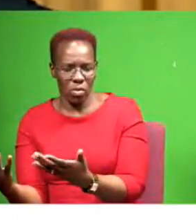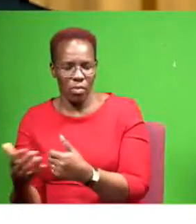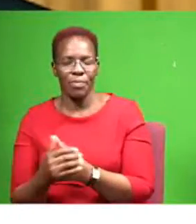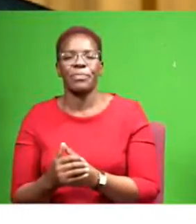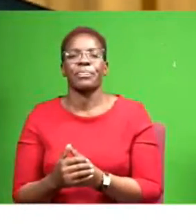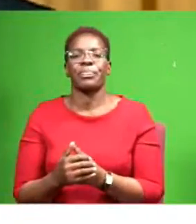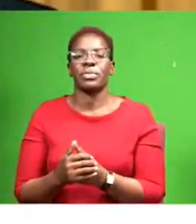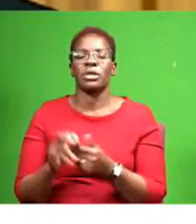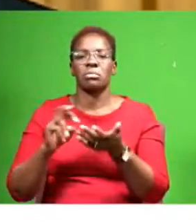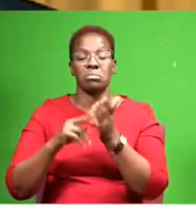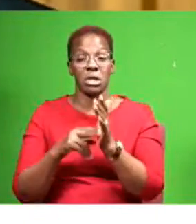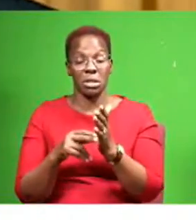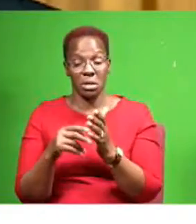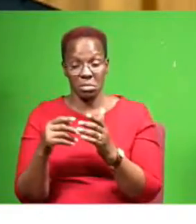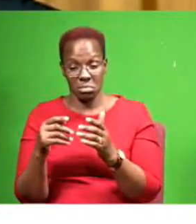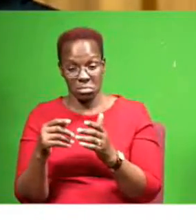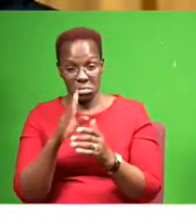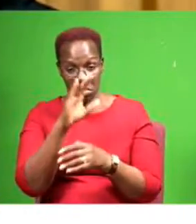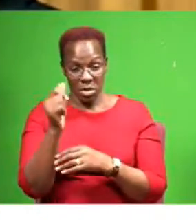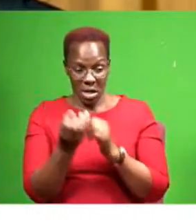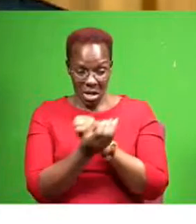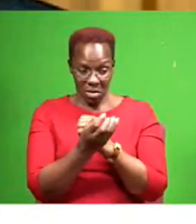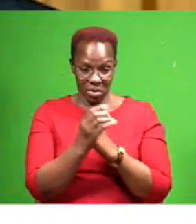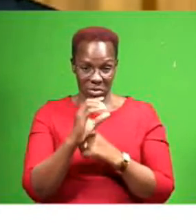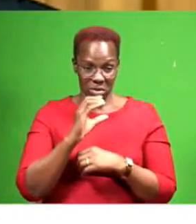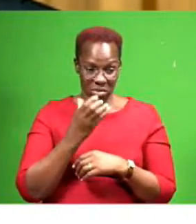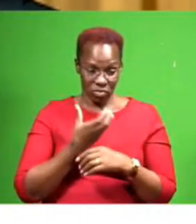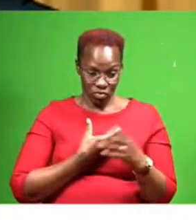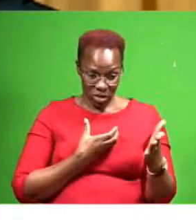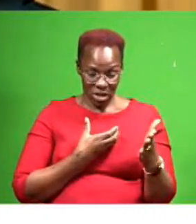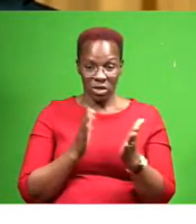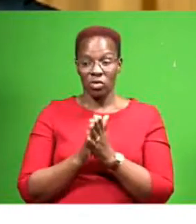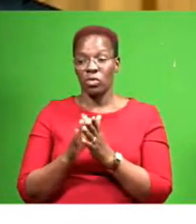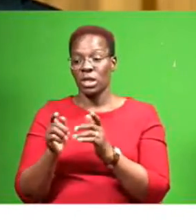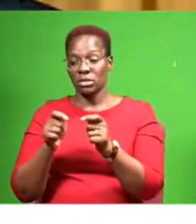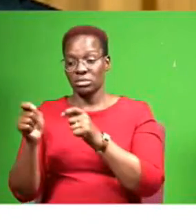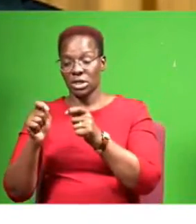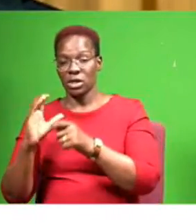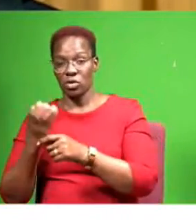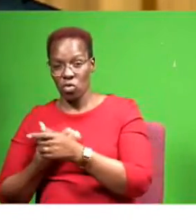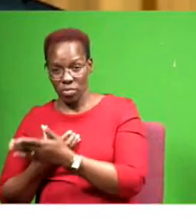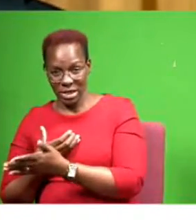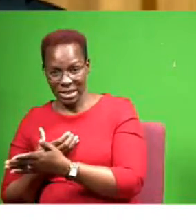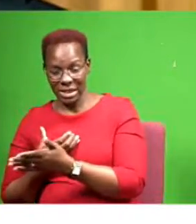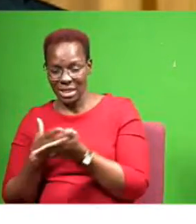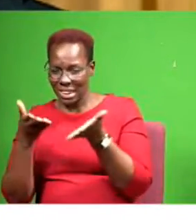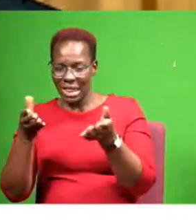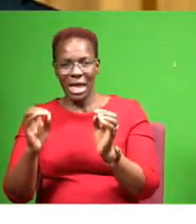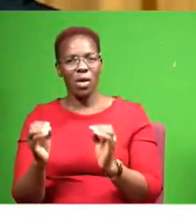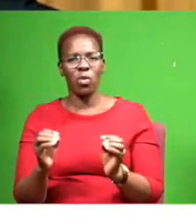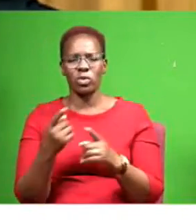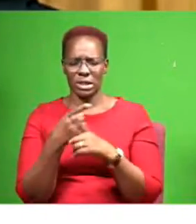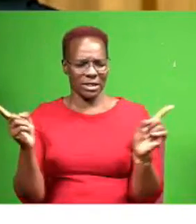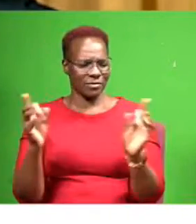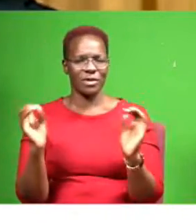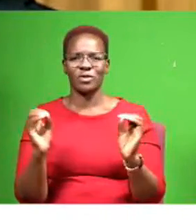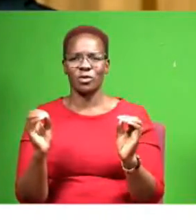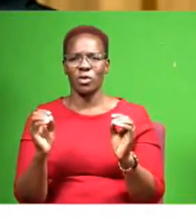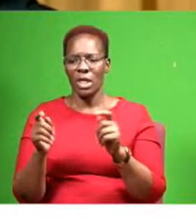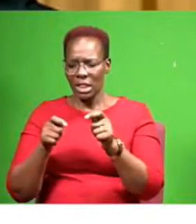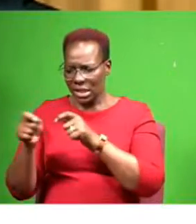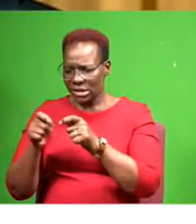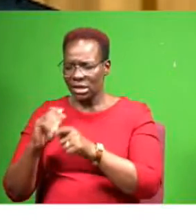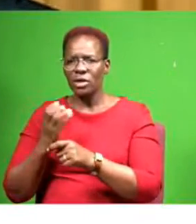the purported distinction between the BBI Advisory Task Force and the BBI Steering Committee did not exist, as the BBI Steering Committee was